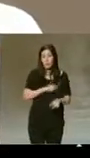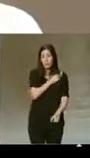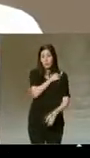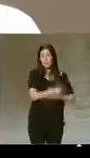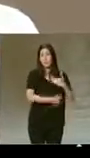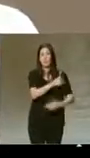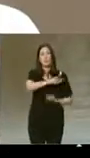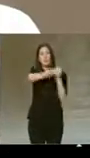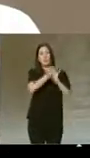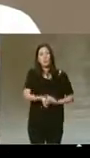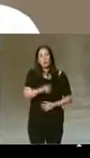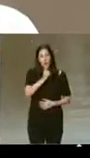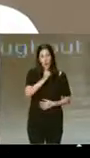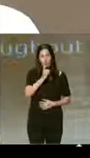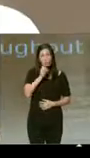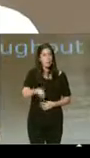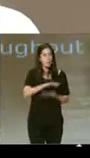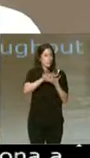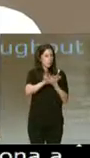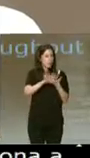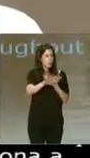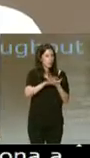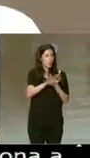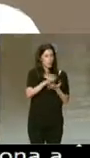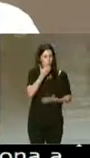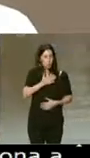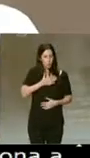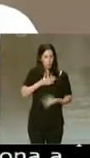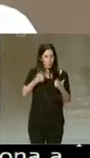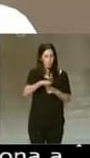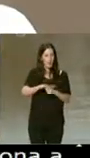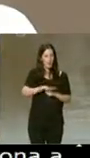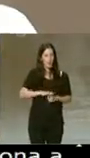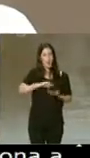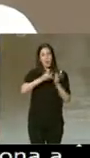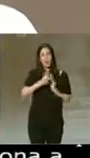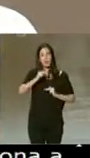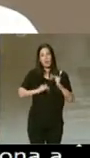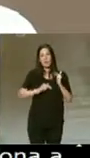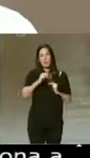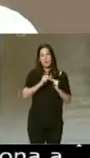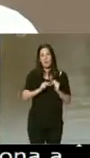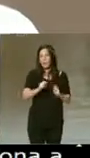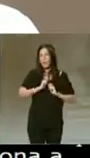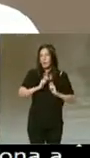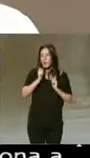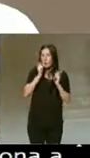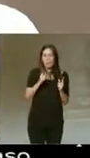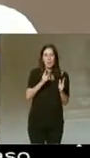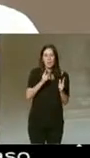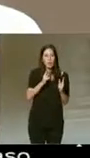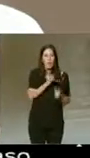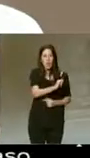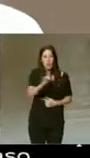throughout time, and he said, in the field of architecture, and I quote, "First of all, we discover